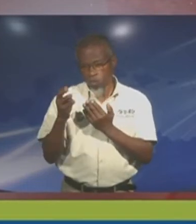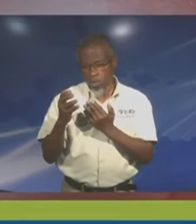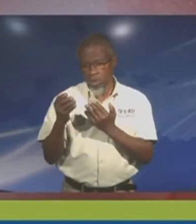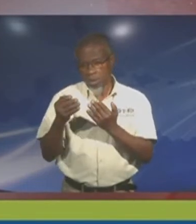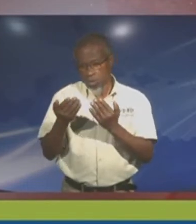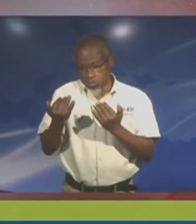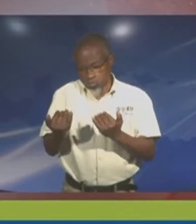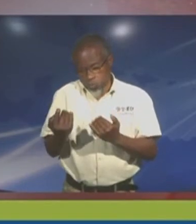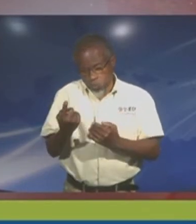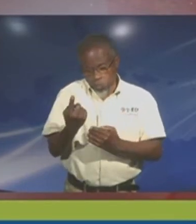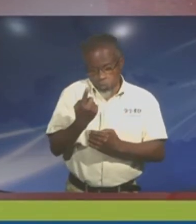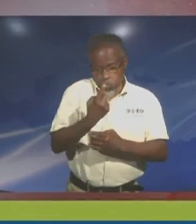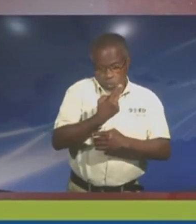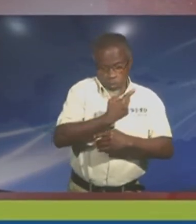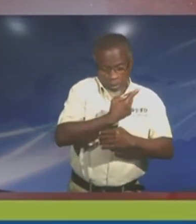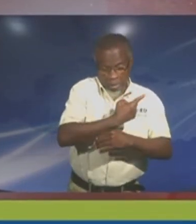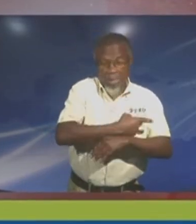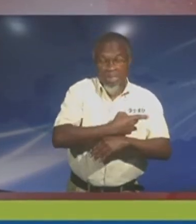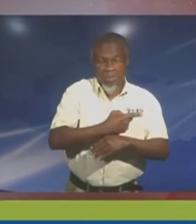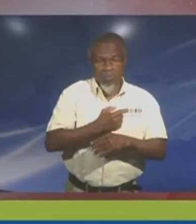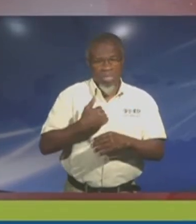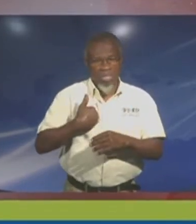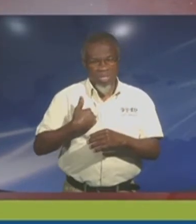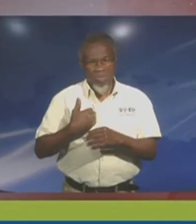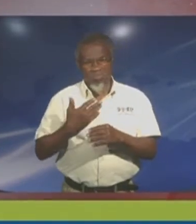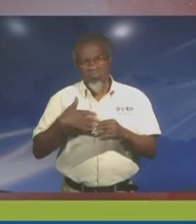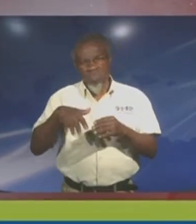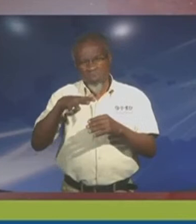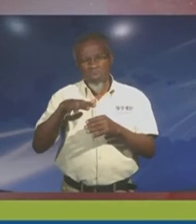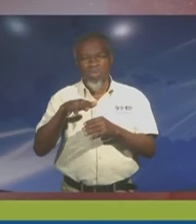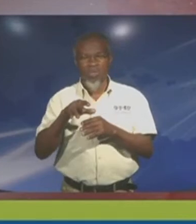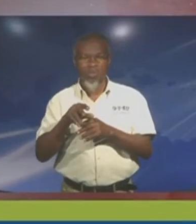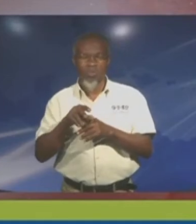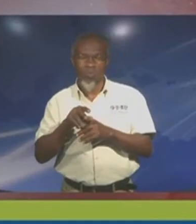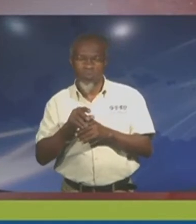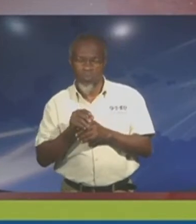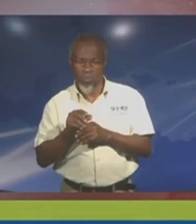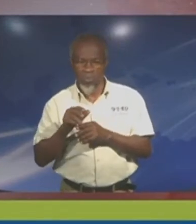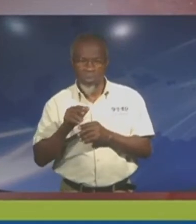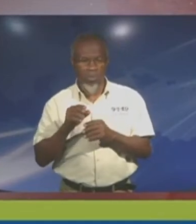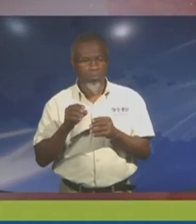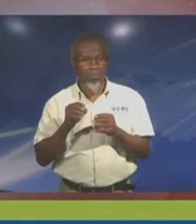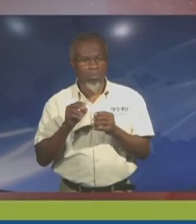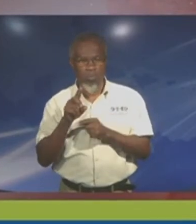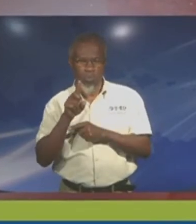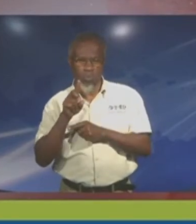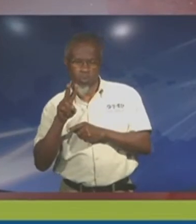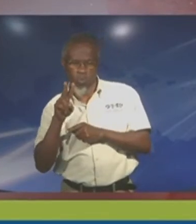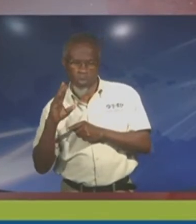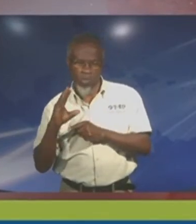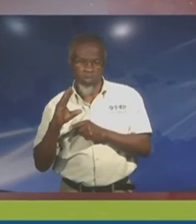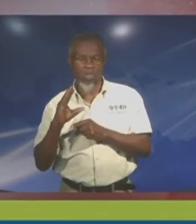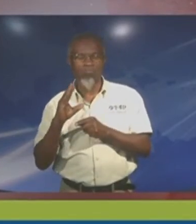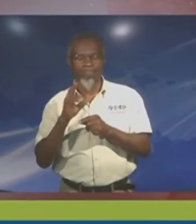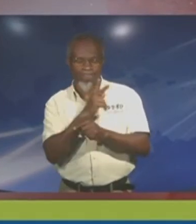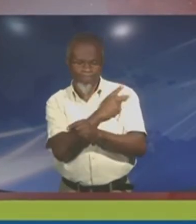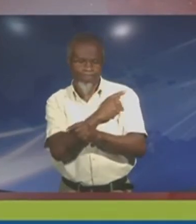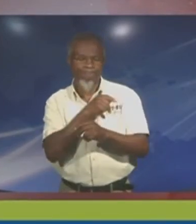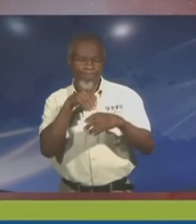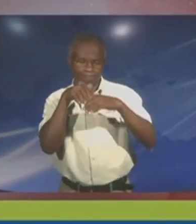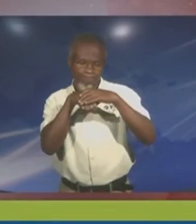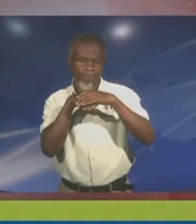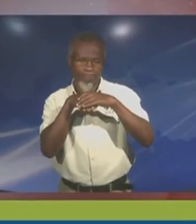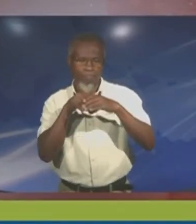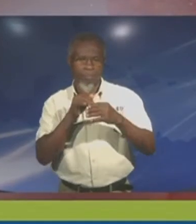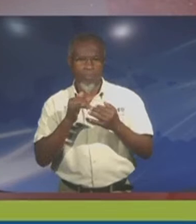and 244 patients in the parallel healthcare system. We are hopeful that today's data point